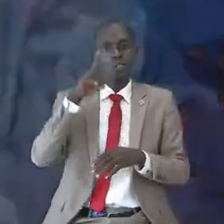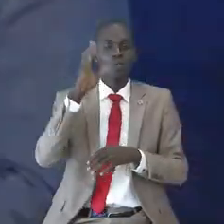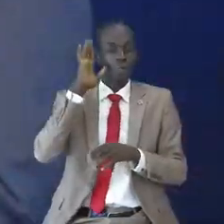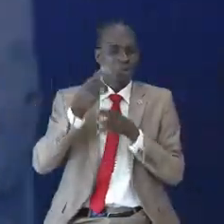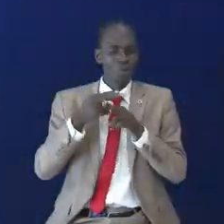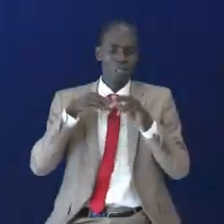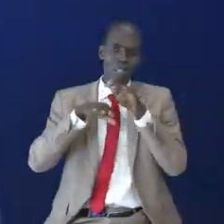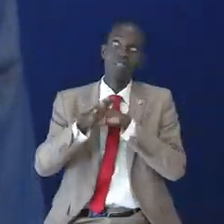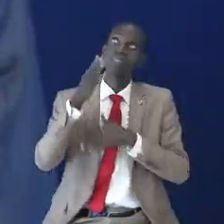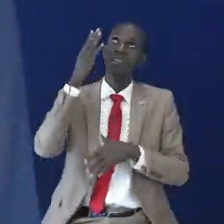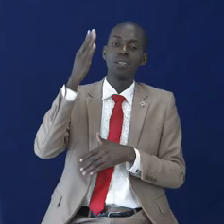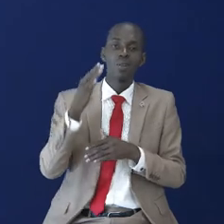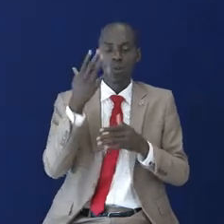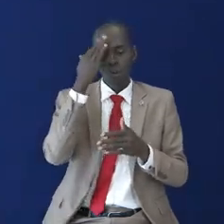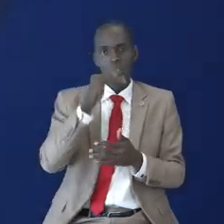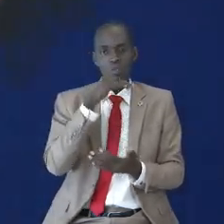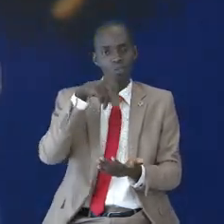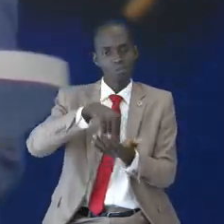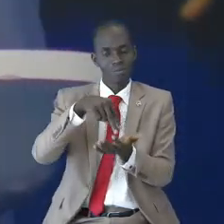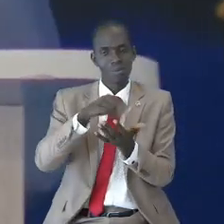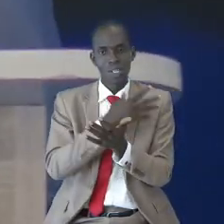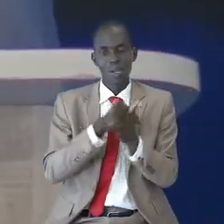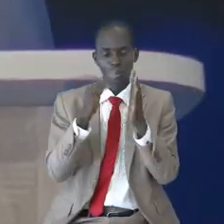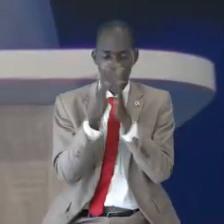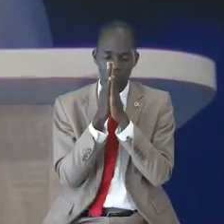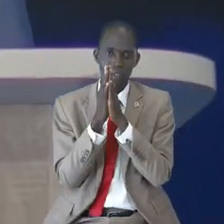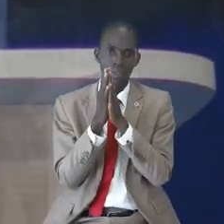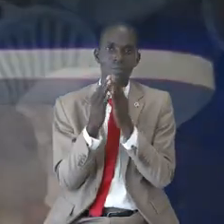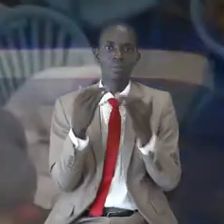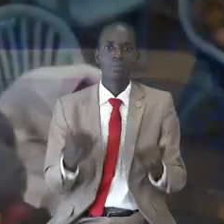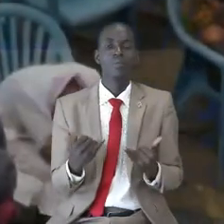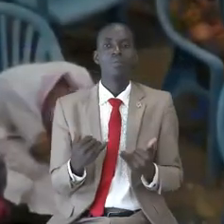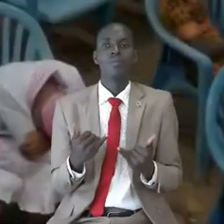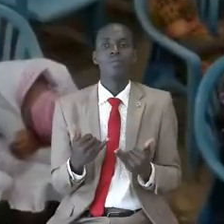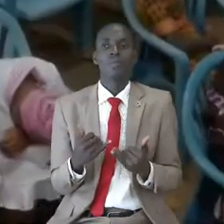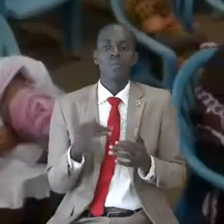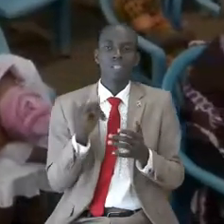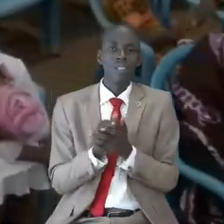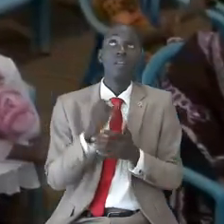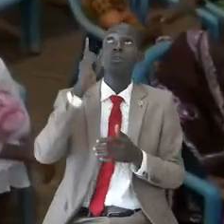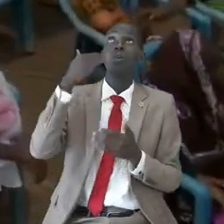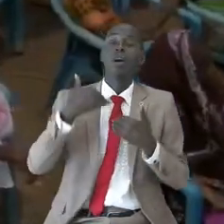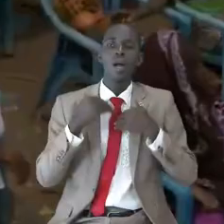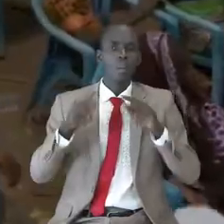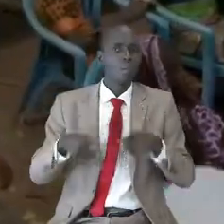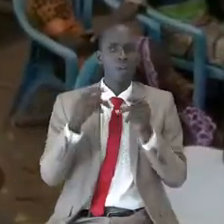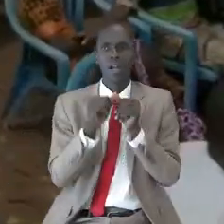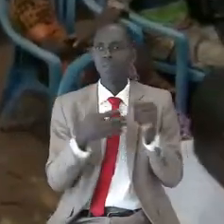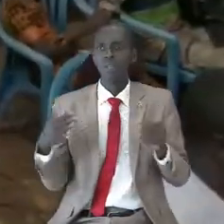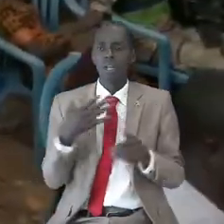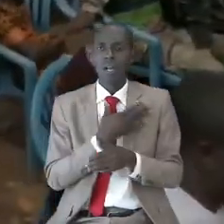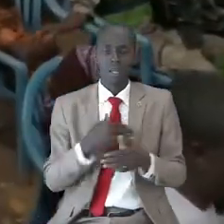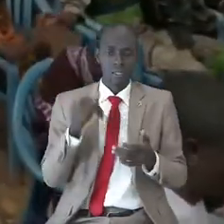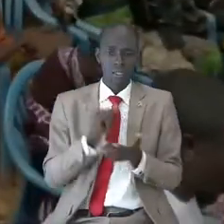Why don't you stand up and tell the Lord, oh Lord, I'm here. I want everything you have provided. And I'm going to